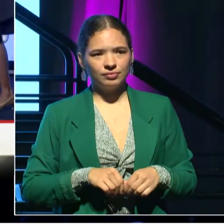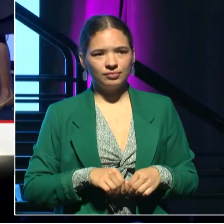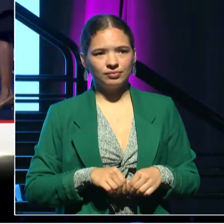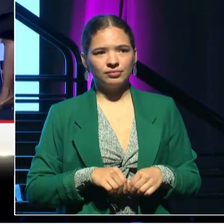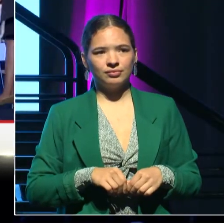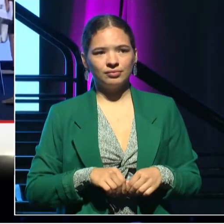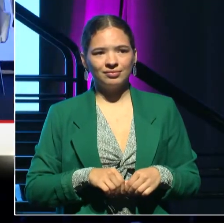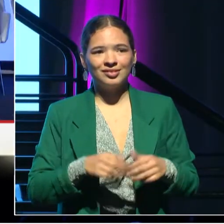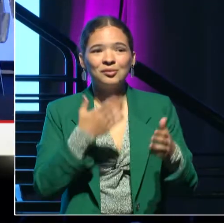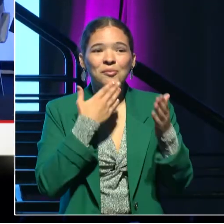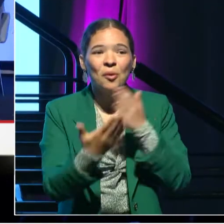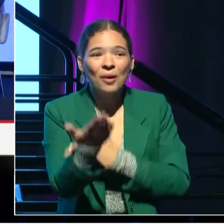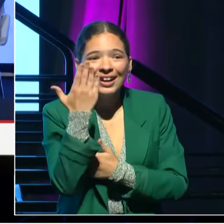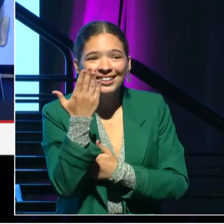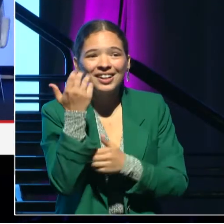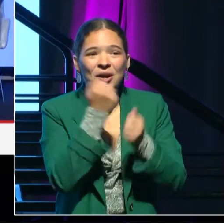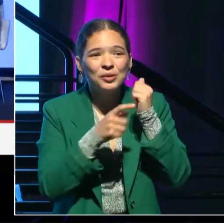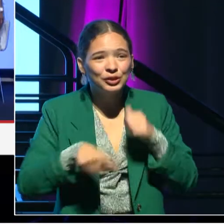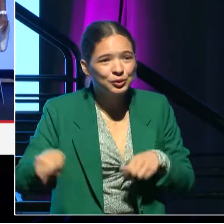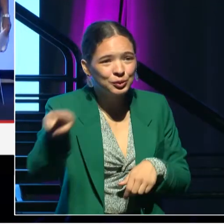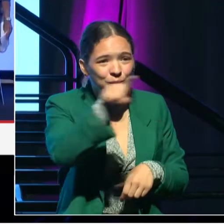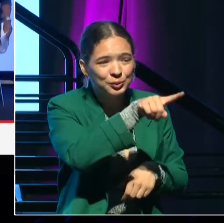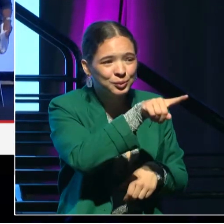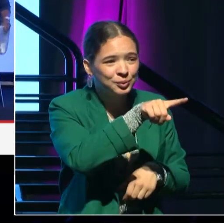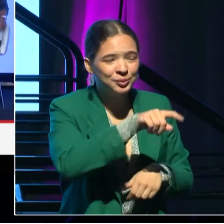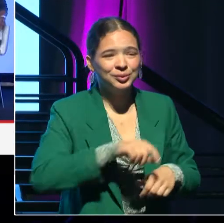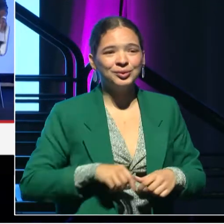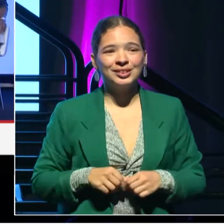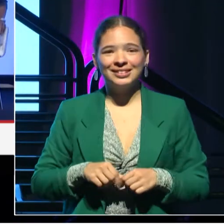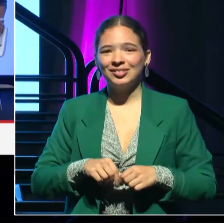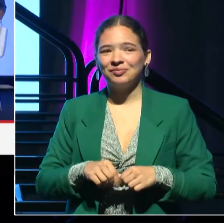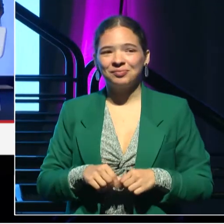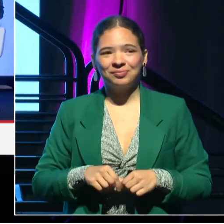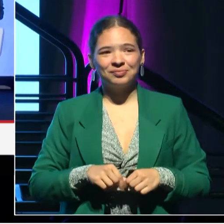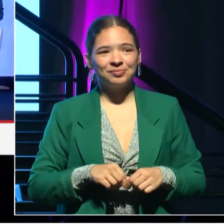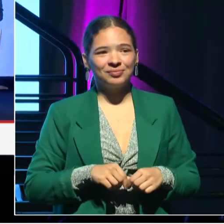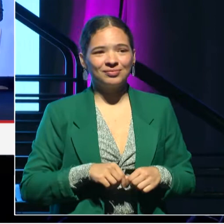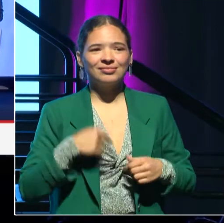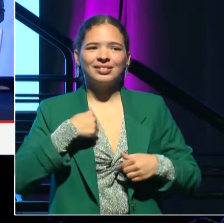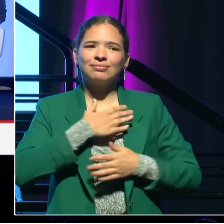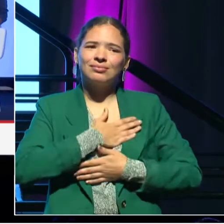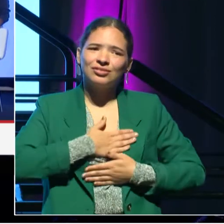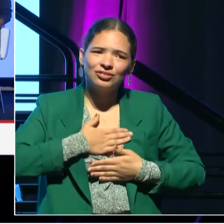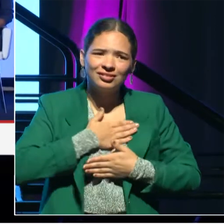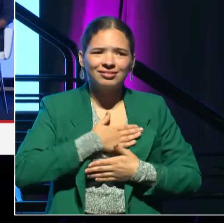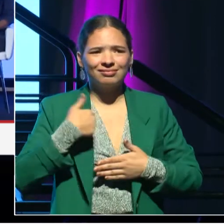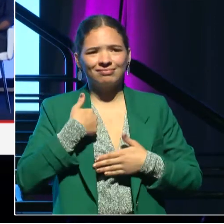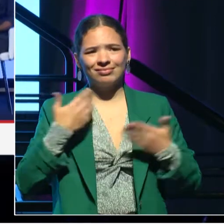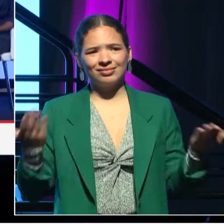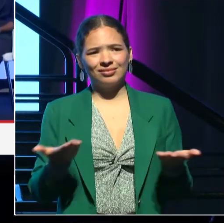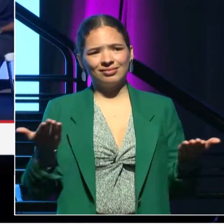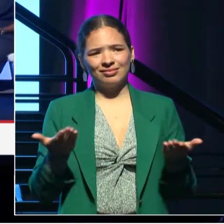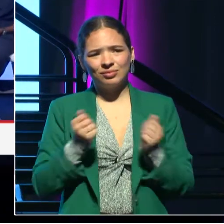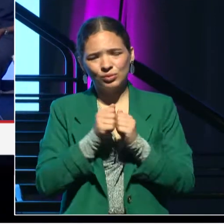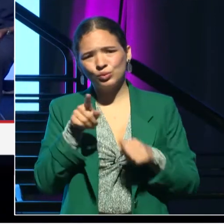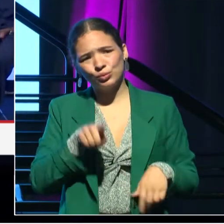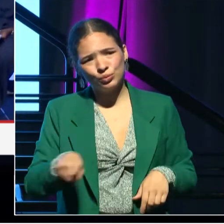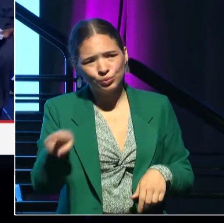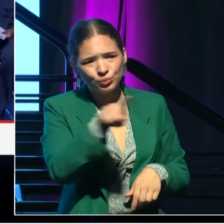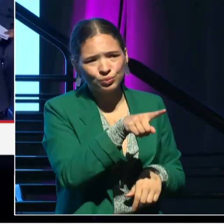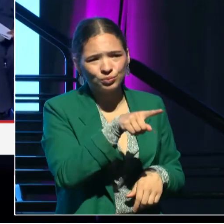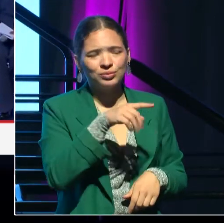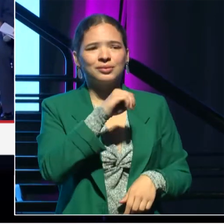Good morning, everyone. It is such a pleasure to be here with you all. Mayor Bowser, thank you for having